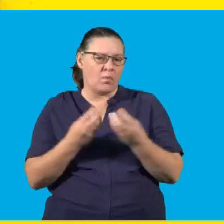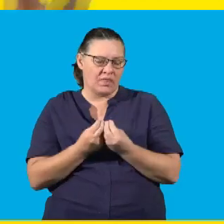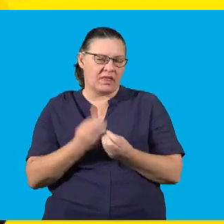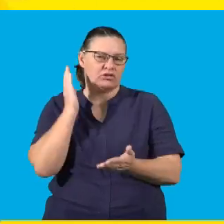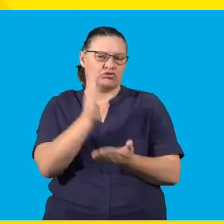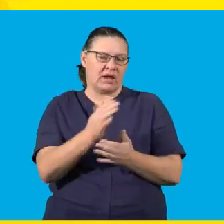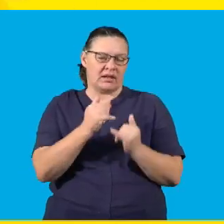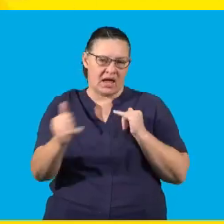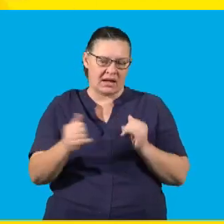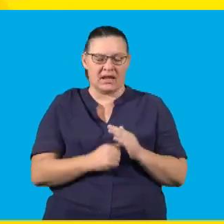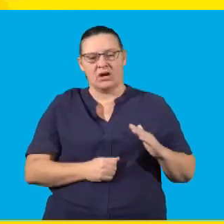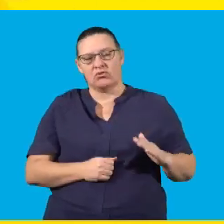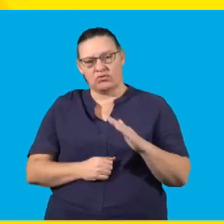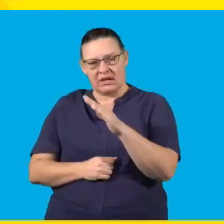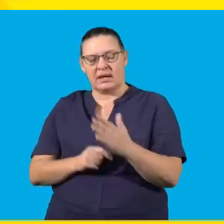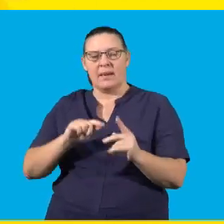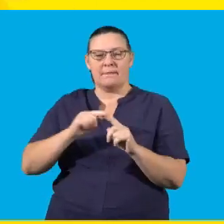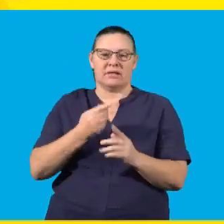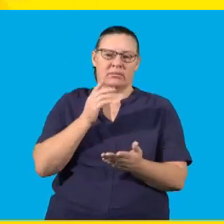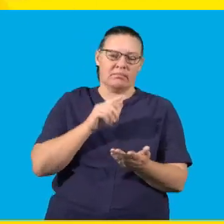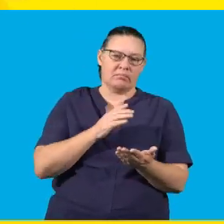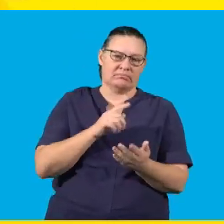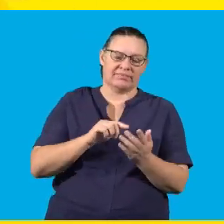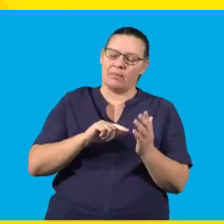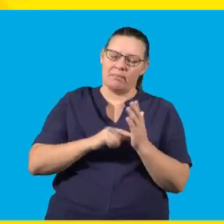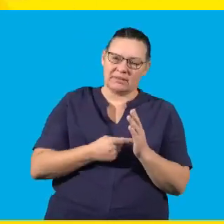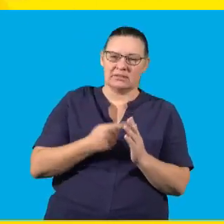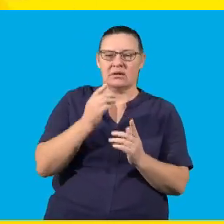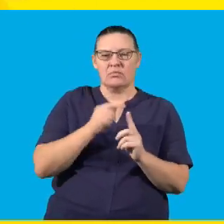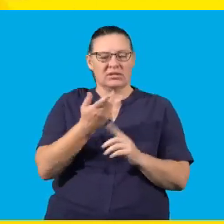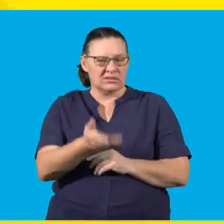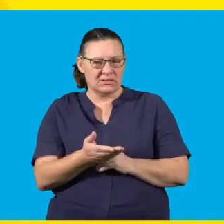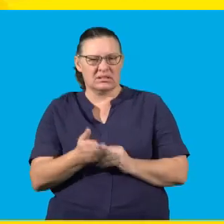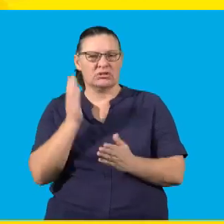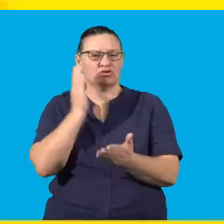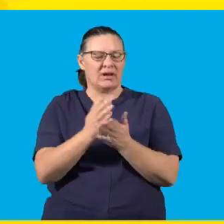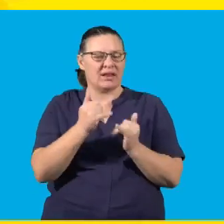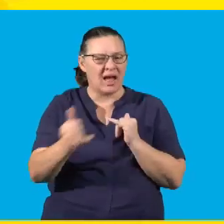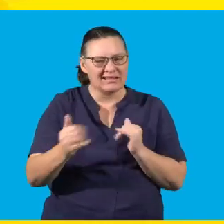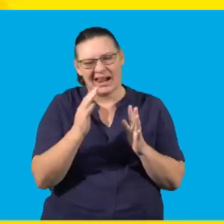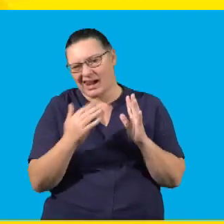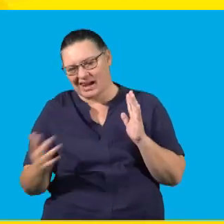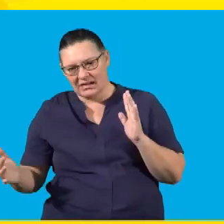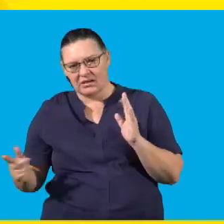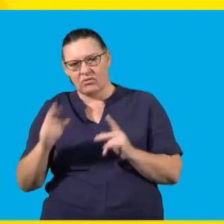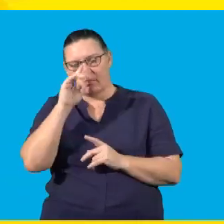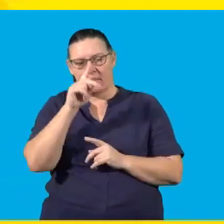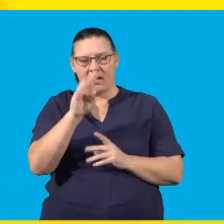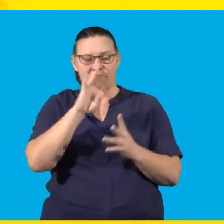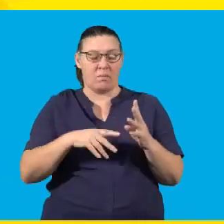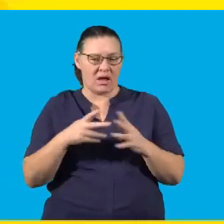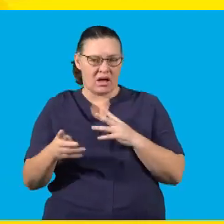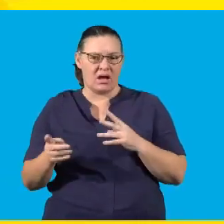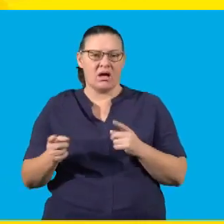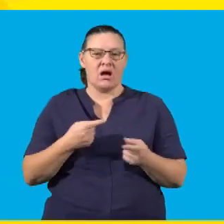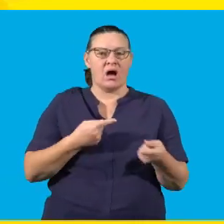with straight lines. So there's gradient, there's midpoint, there's equations of straight lines. Now remember, Your